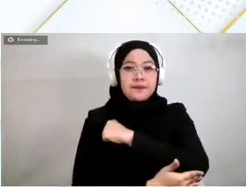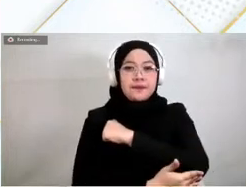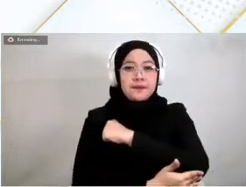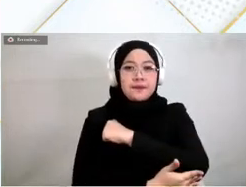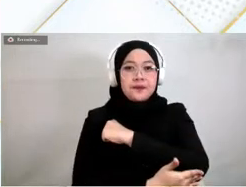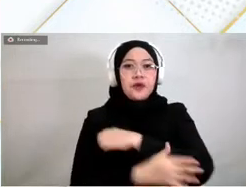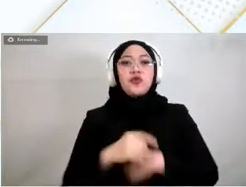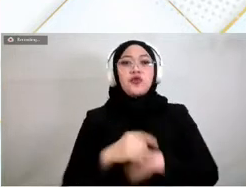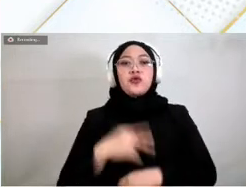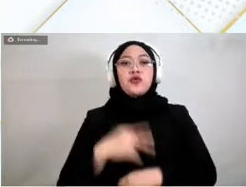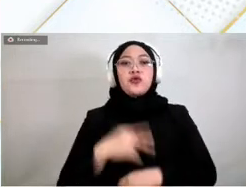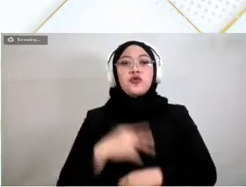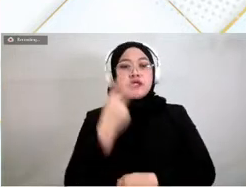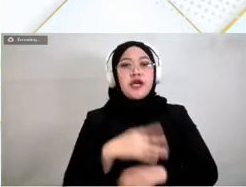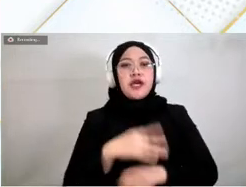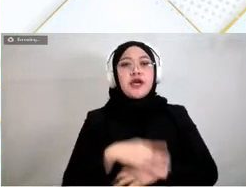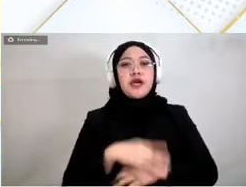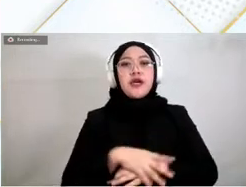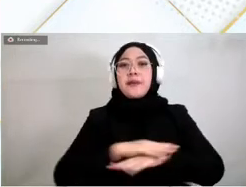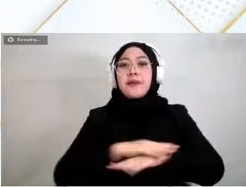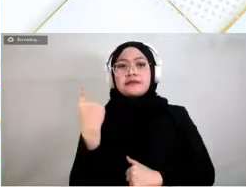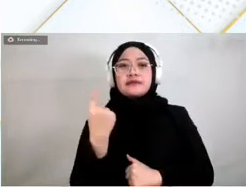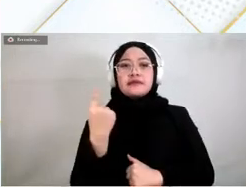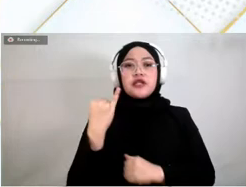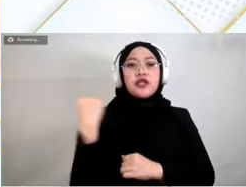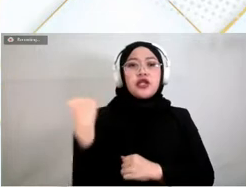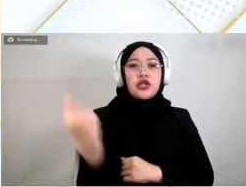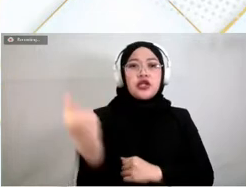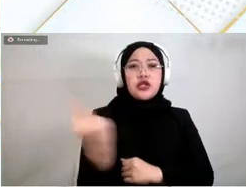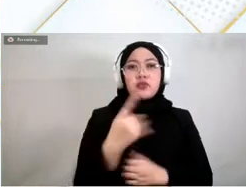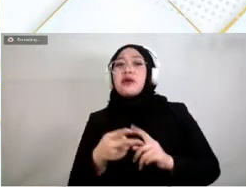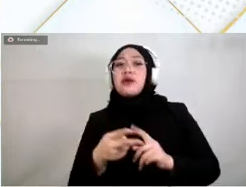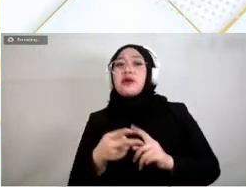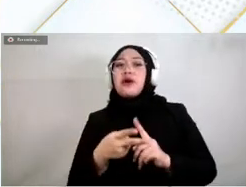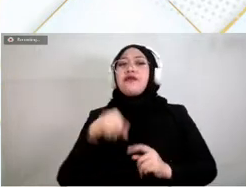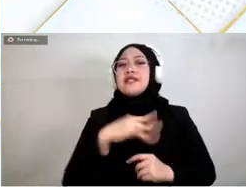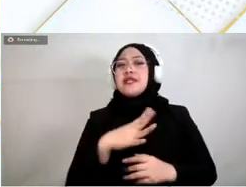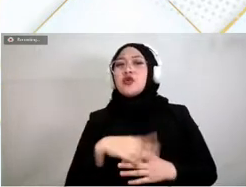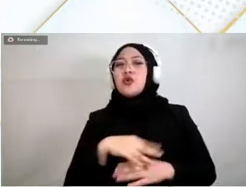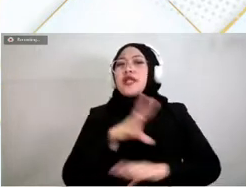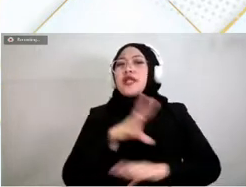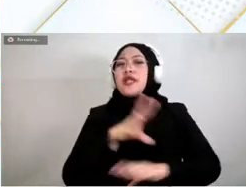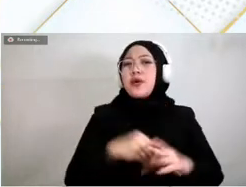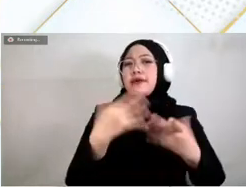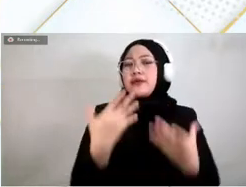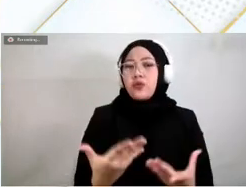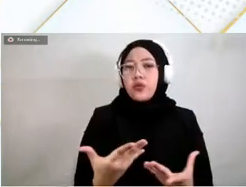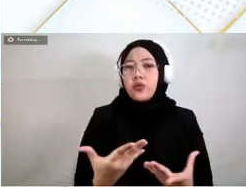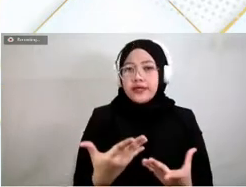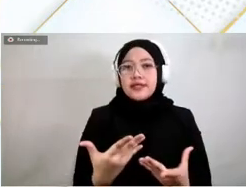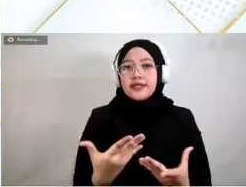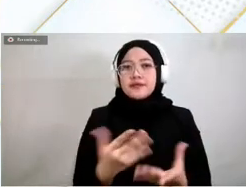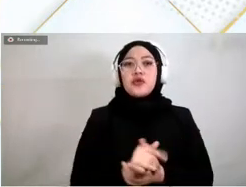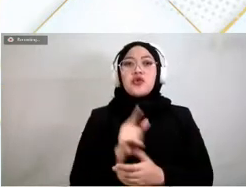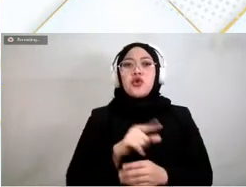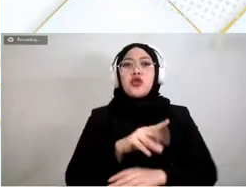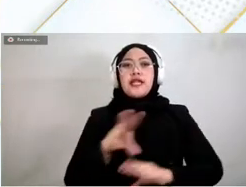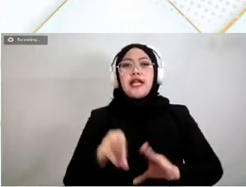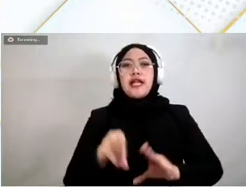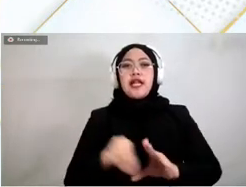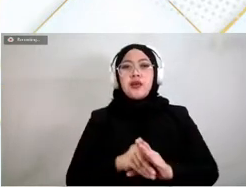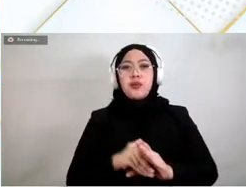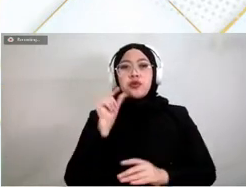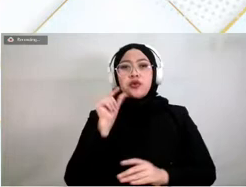missions. Now, could you share with us Fiji's contribution and what you have found it has contributed to Fiji as